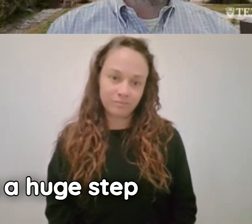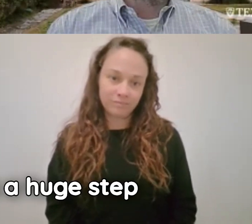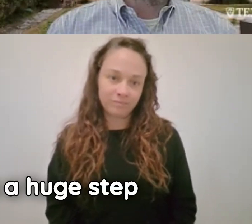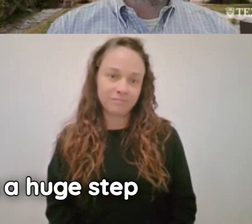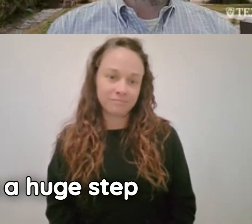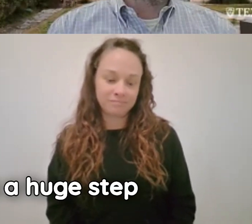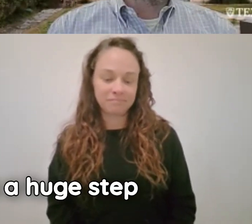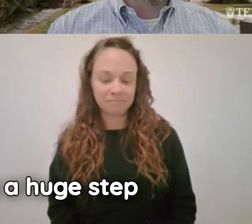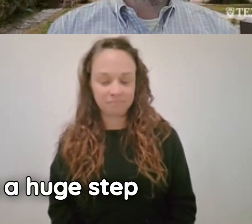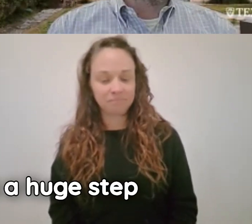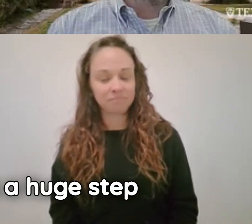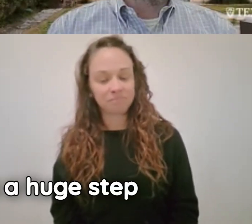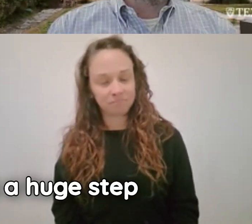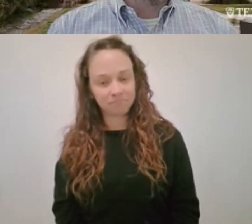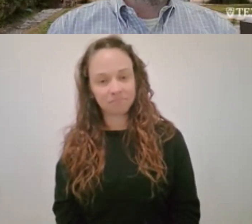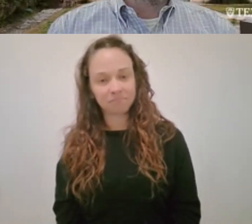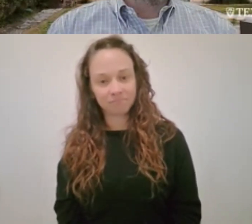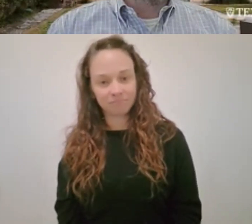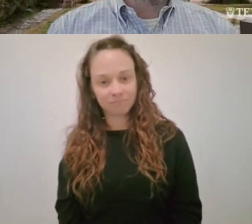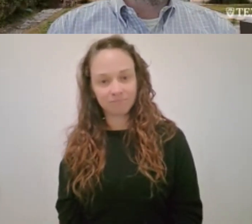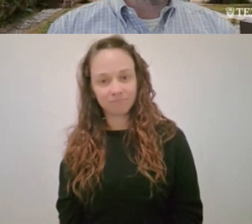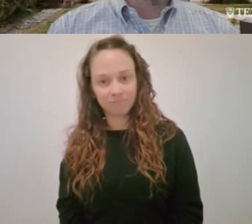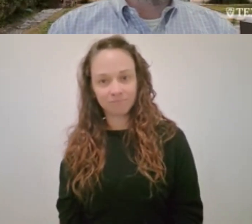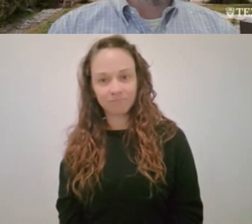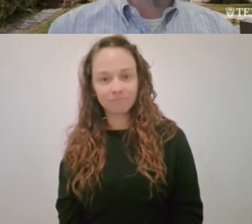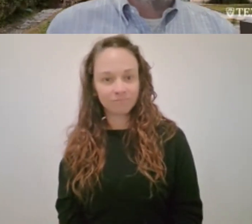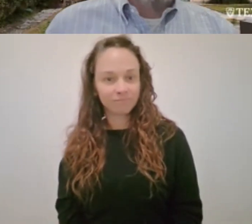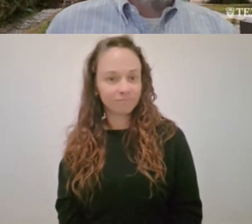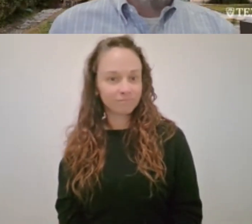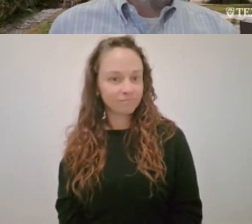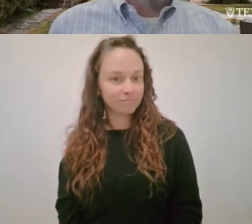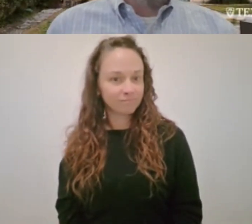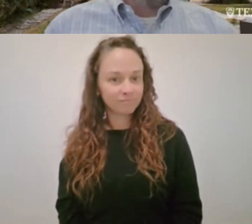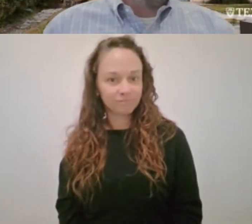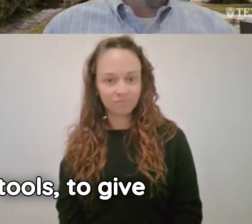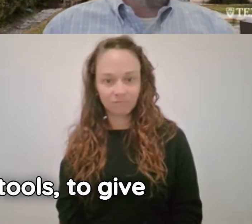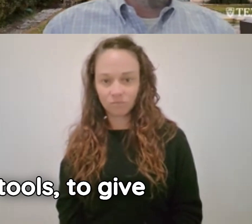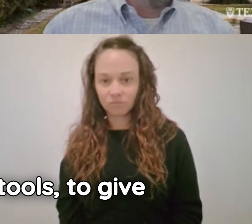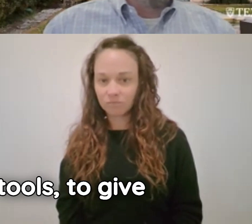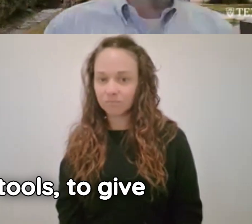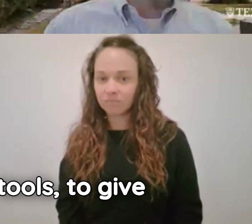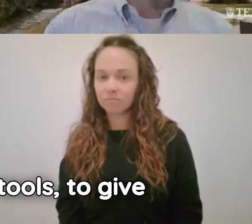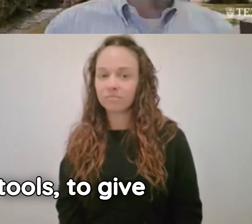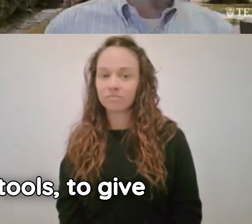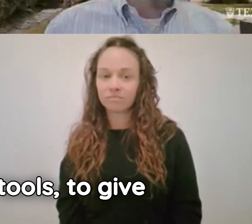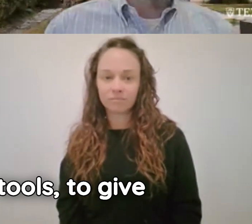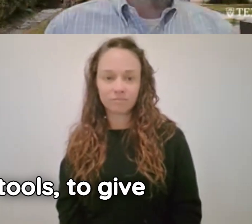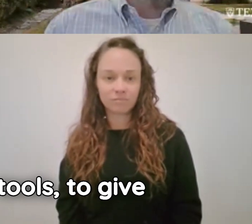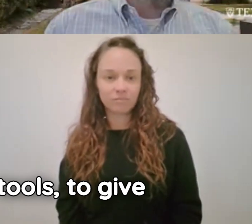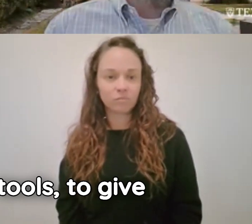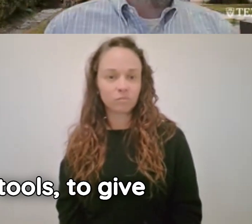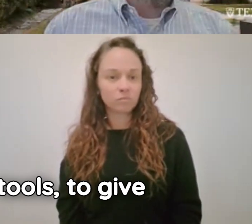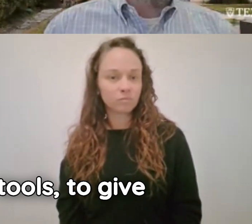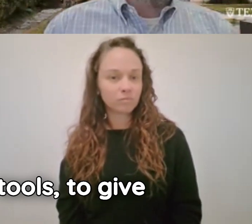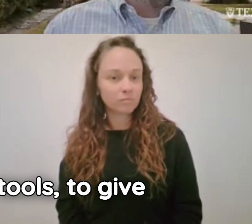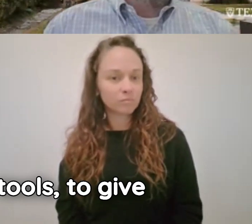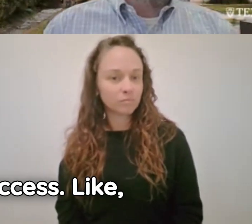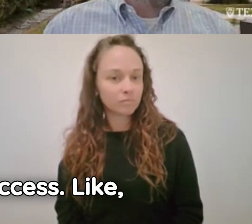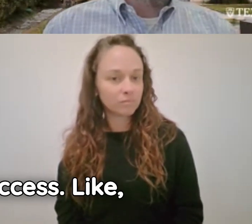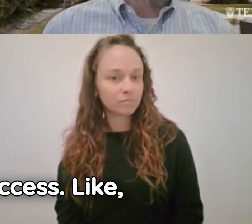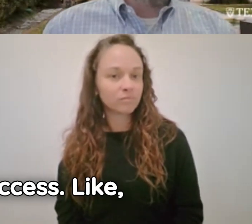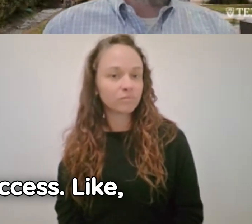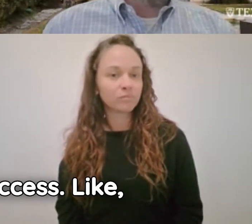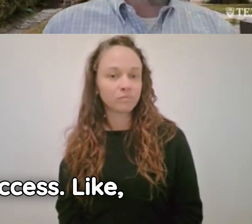I really feel like that's a huge step forward, like just having access to tools to